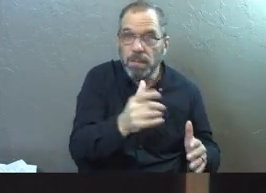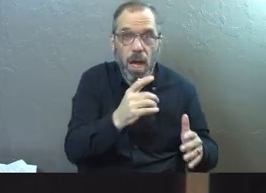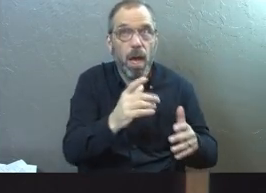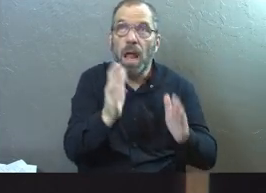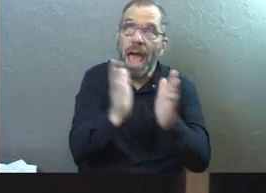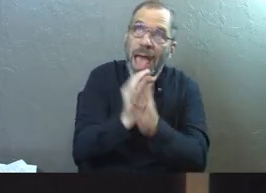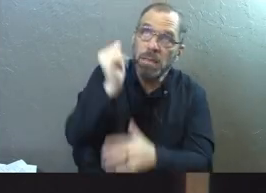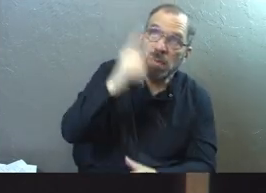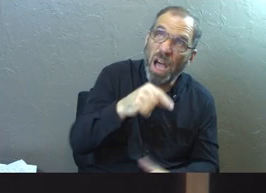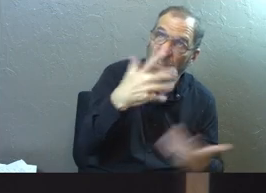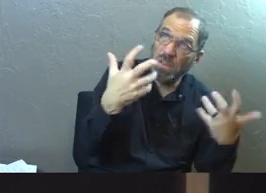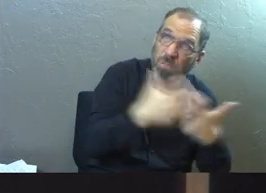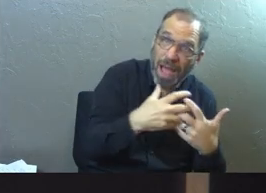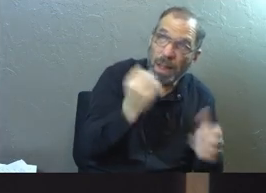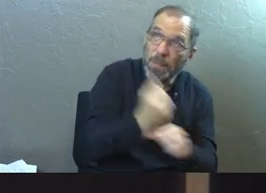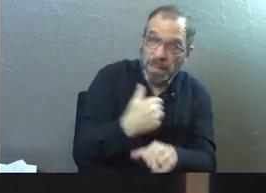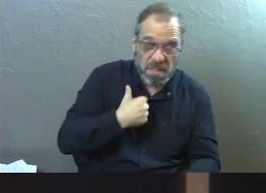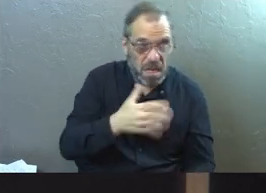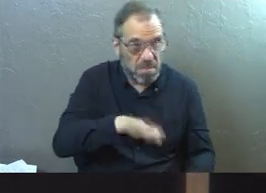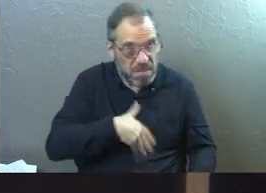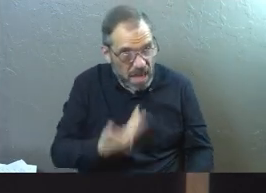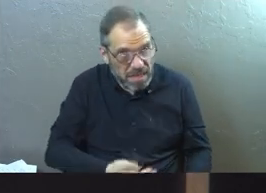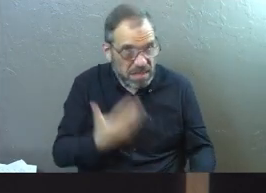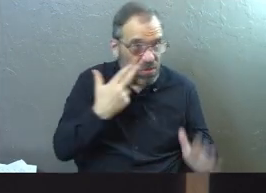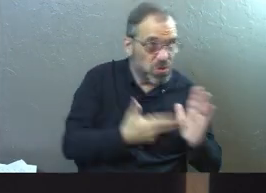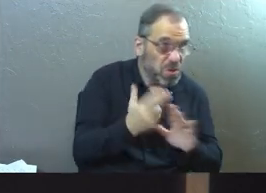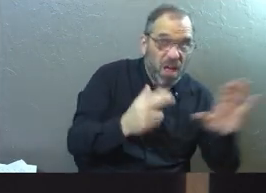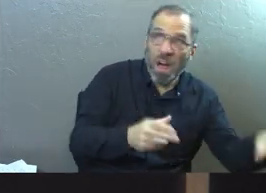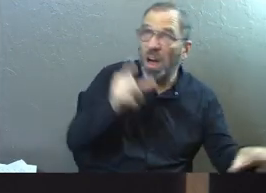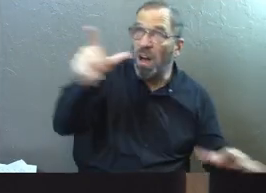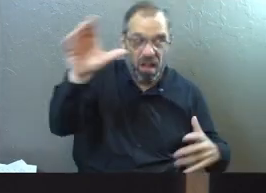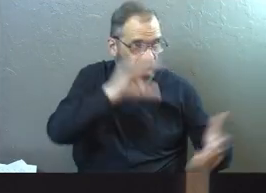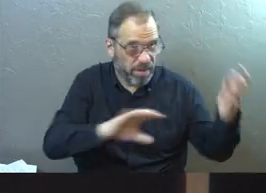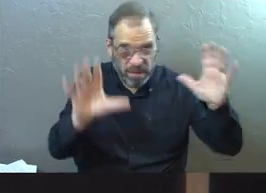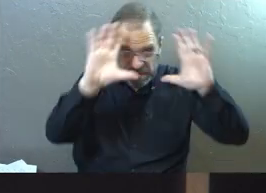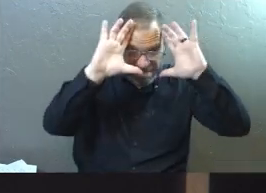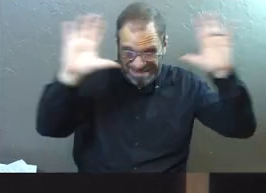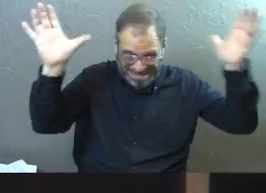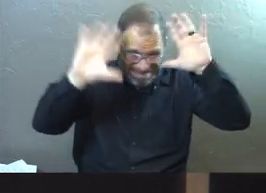submitted it to God. So it doesn't line up and that makes me upset because I don't know what the truth is and I'm confused.